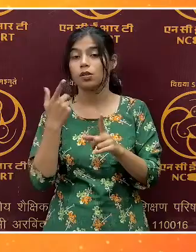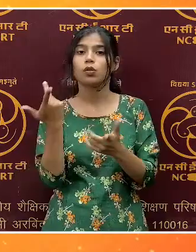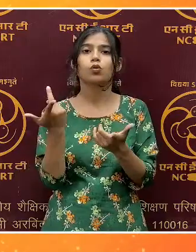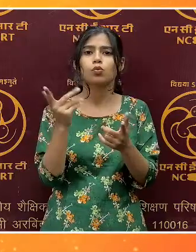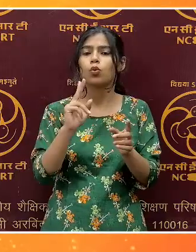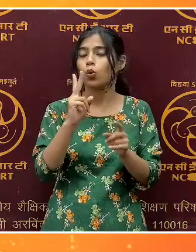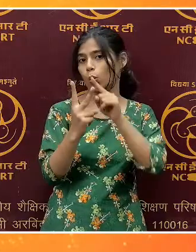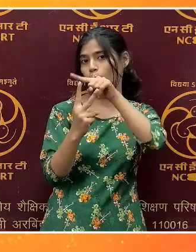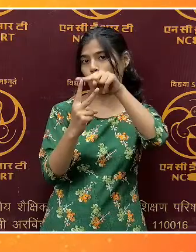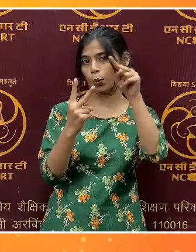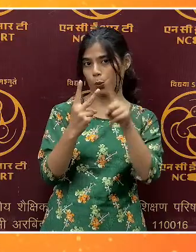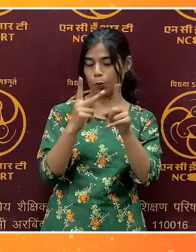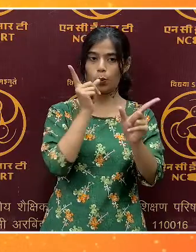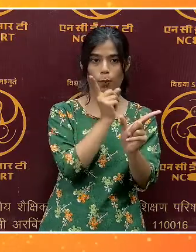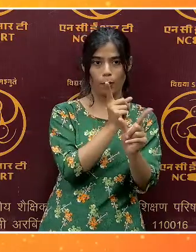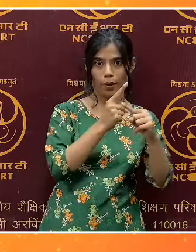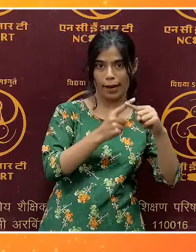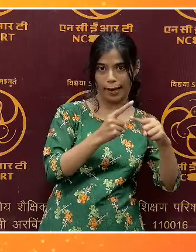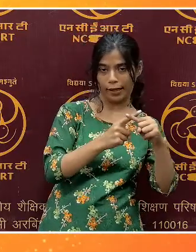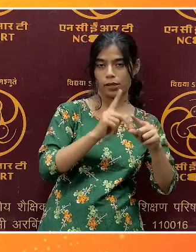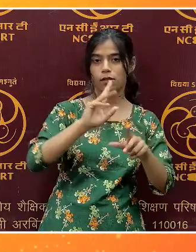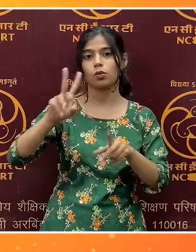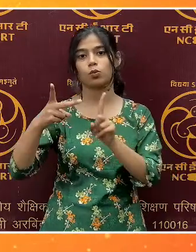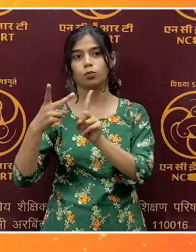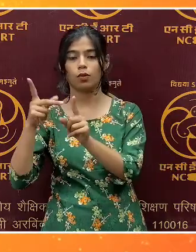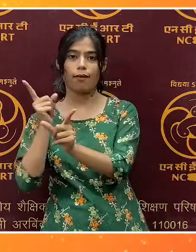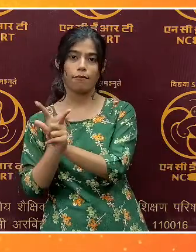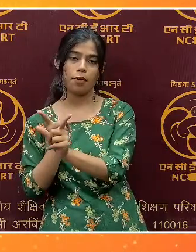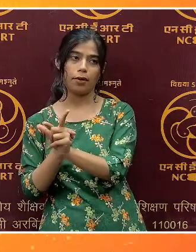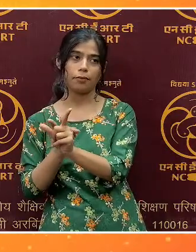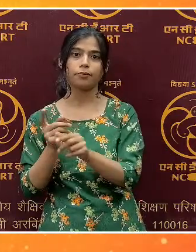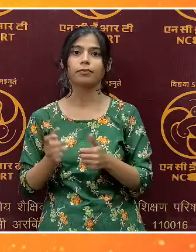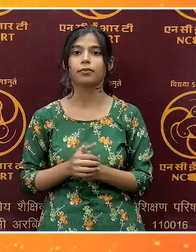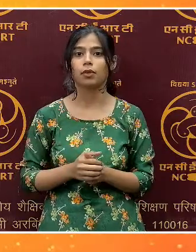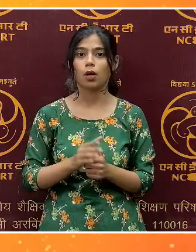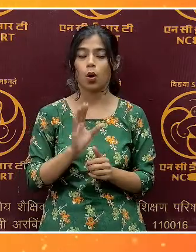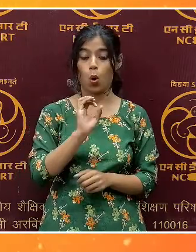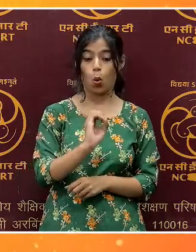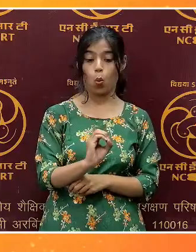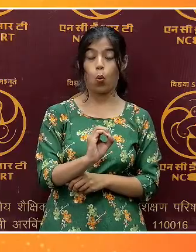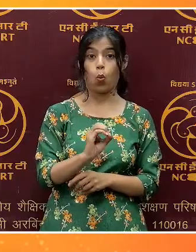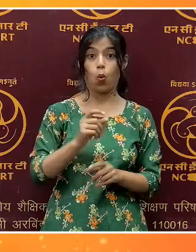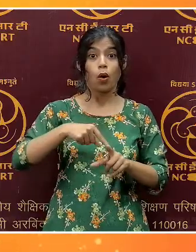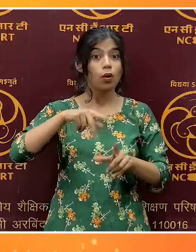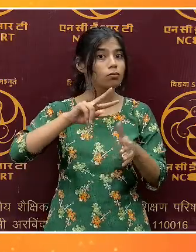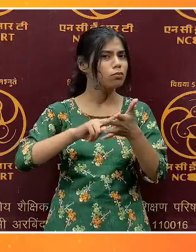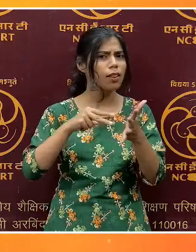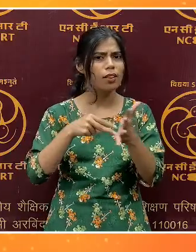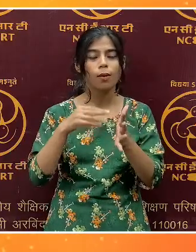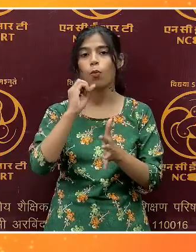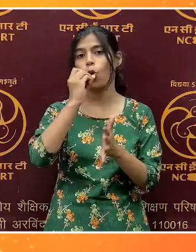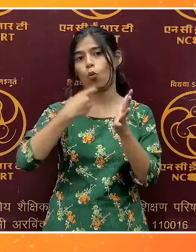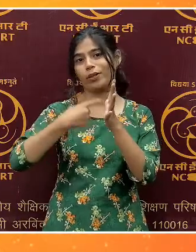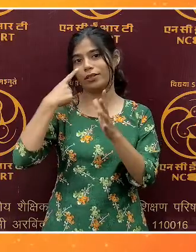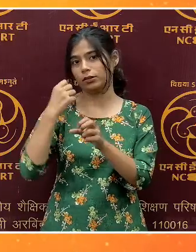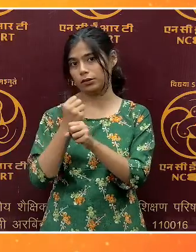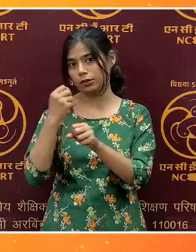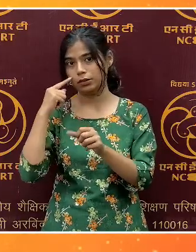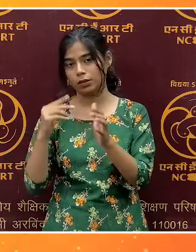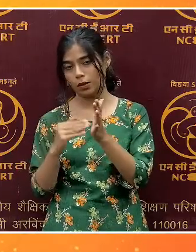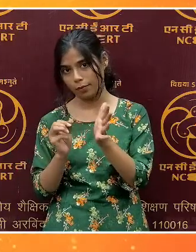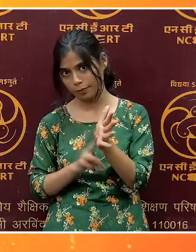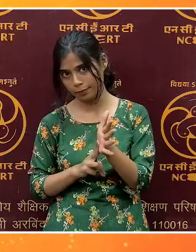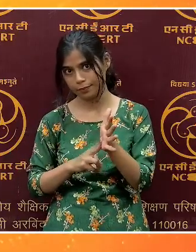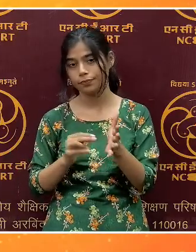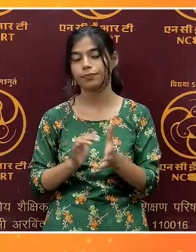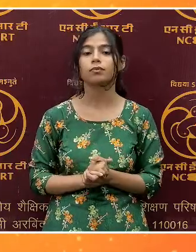we are taking just one line as the reference line. Here again O is the origin, and we want to specify the position of point